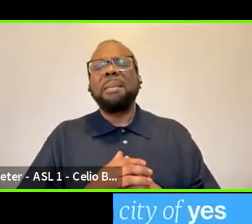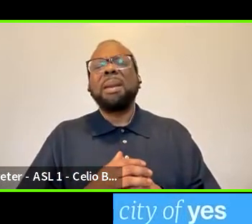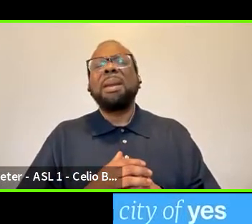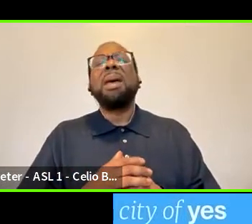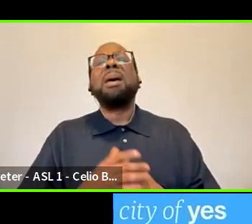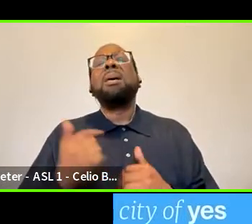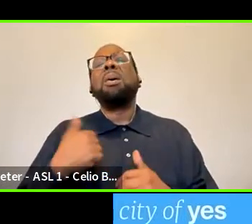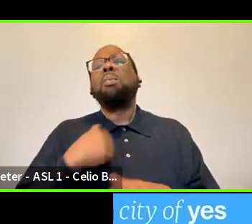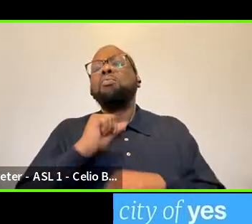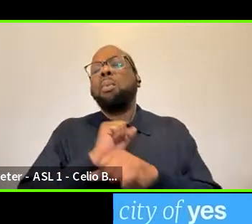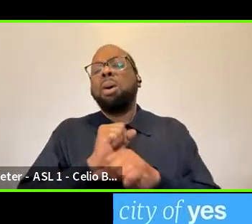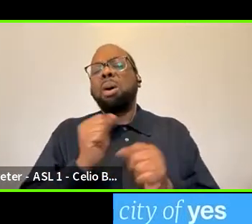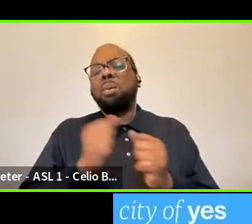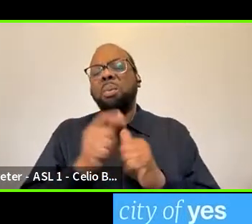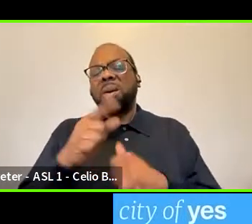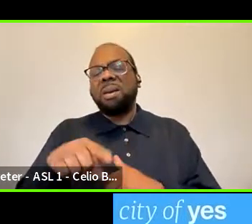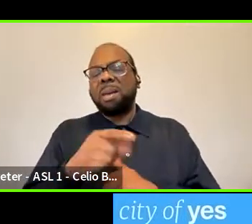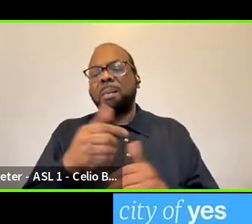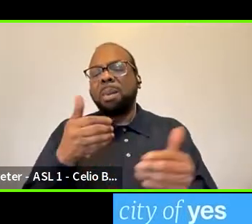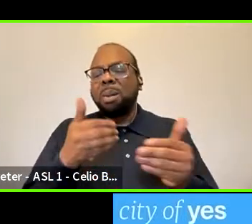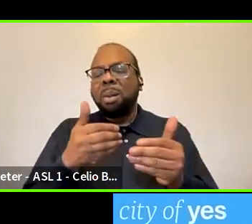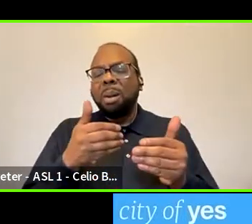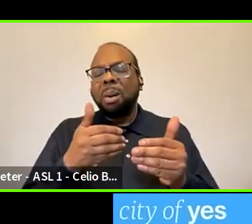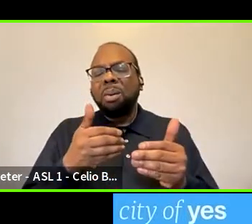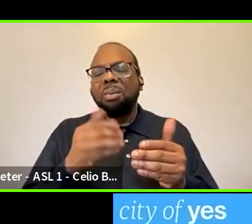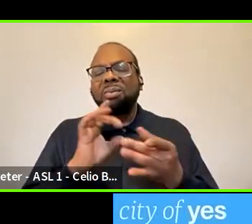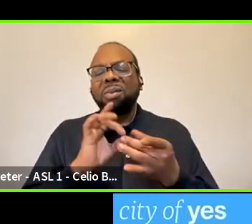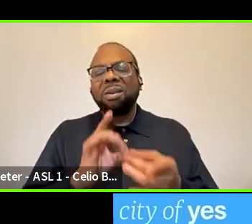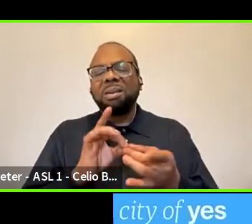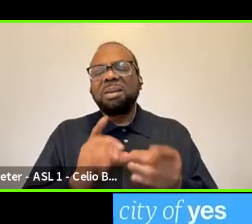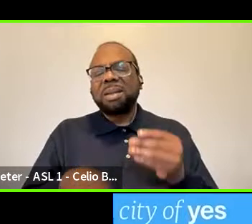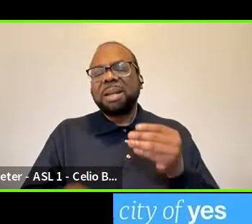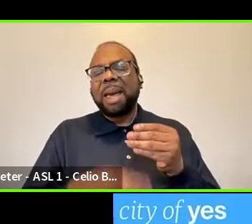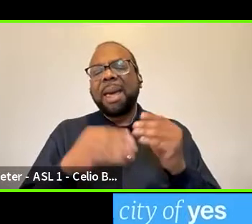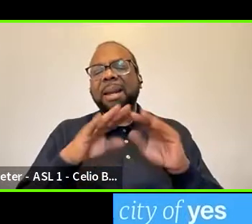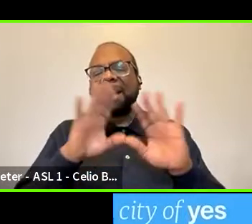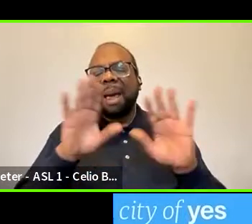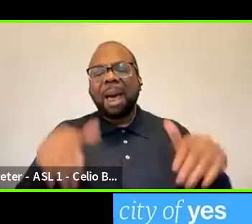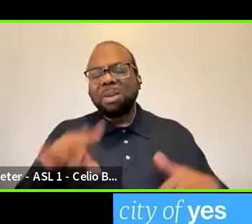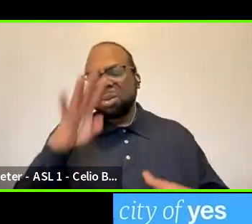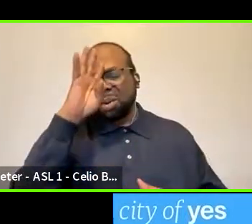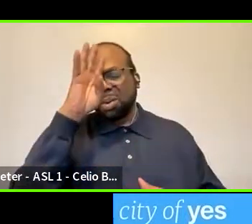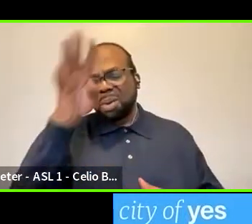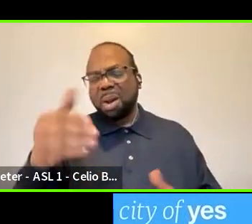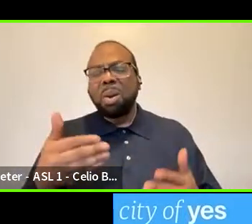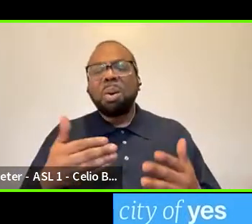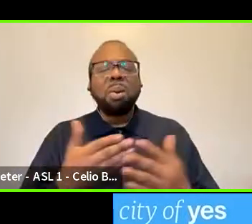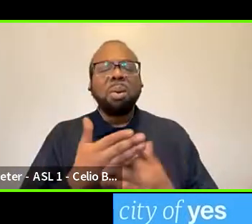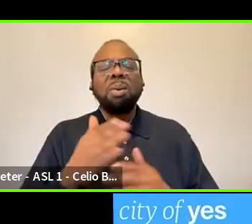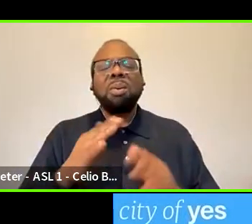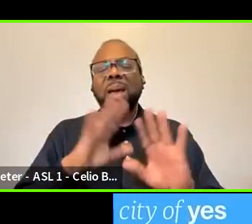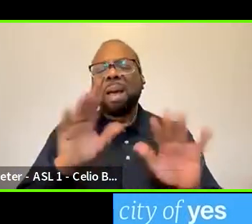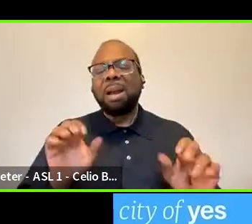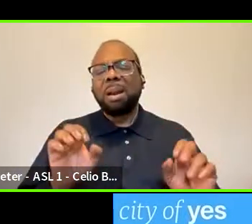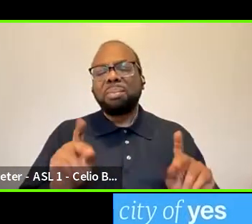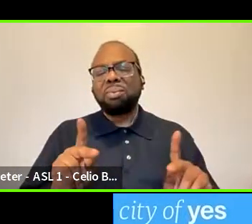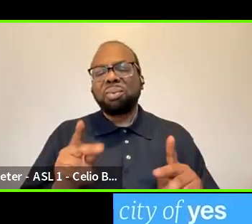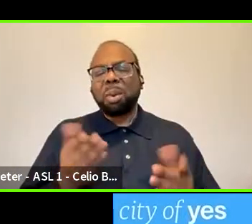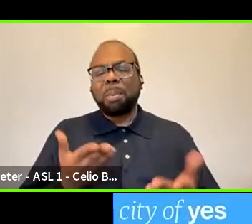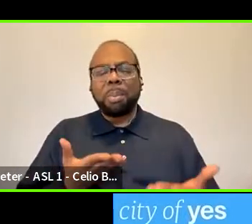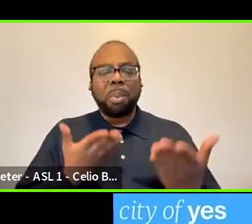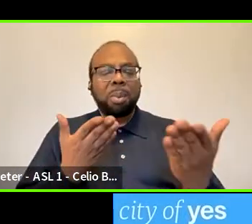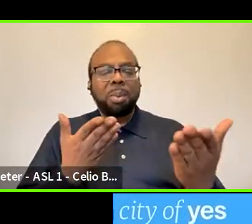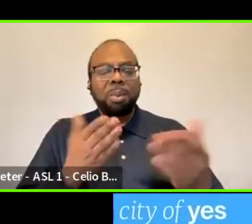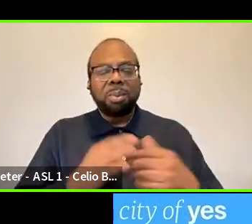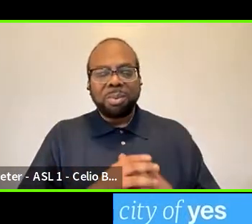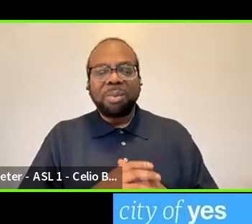with them, especially closely around additional housing that might be created through the housing opportunity proposals. Thanks, John.